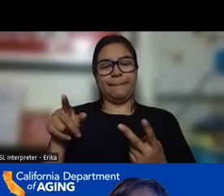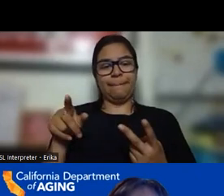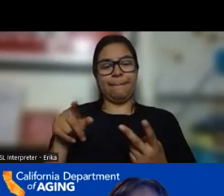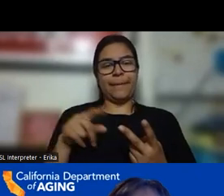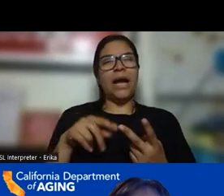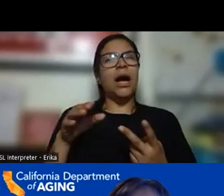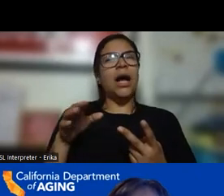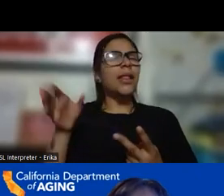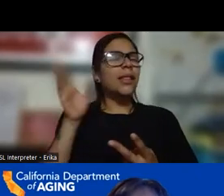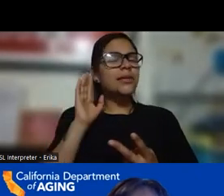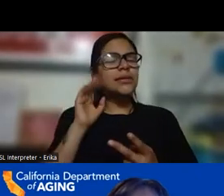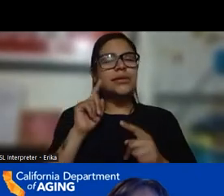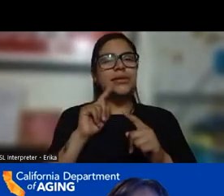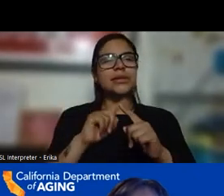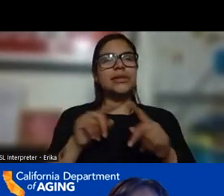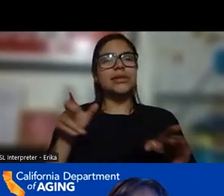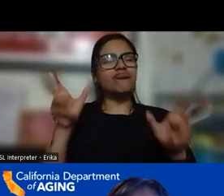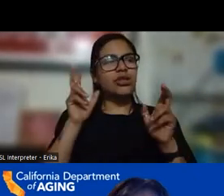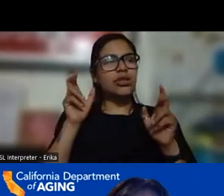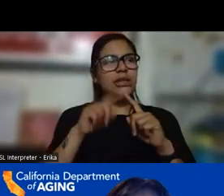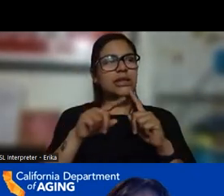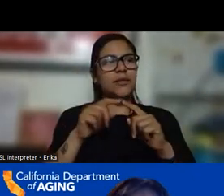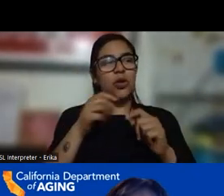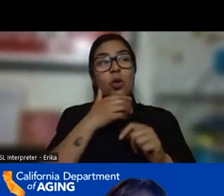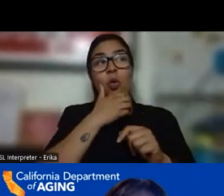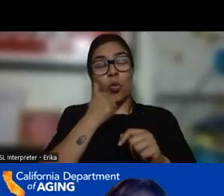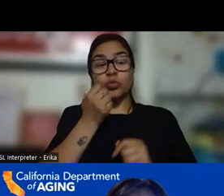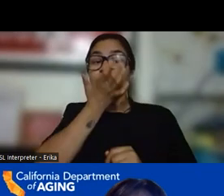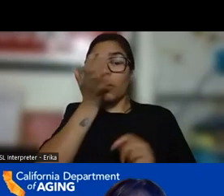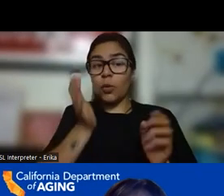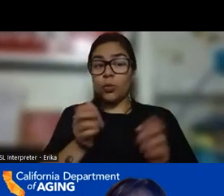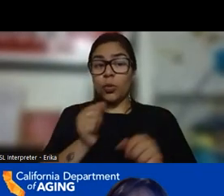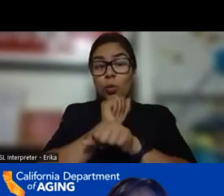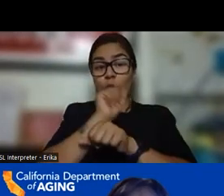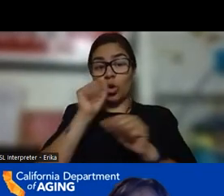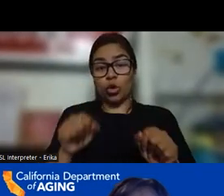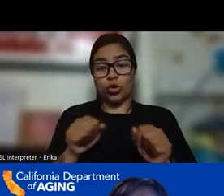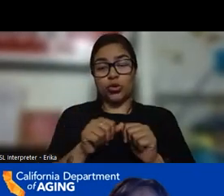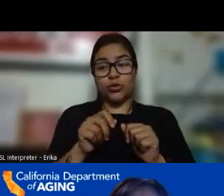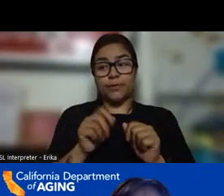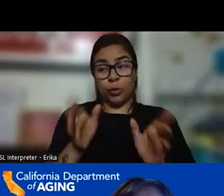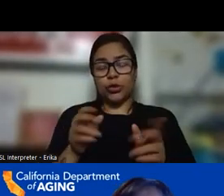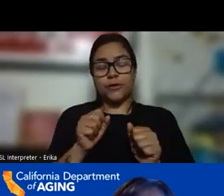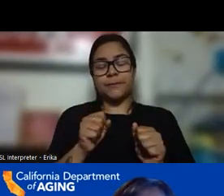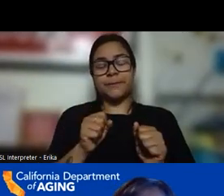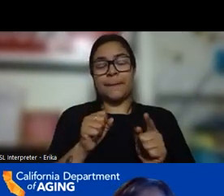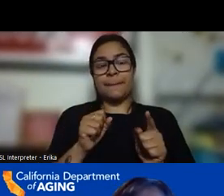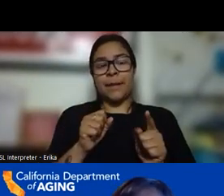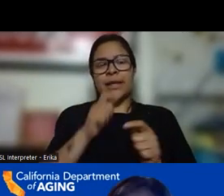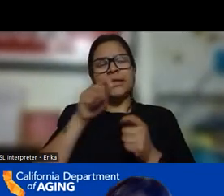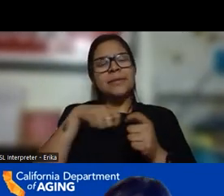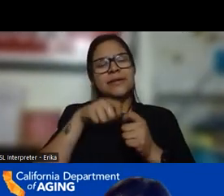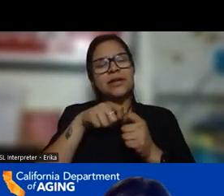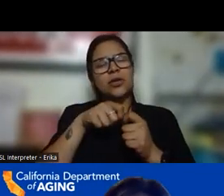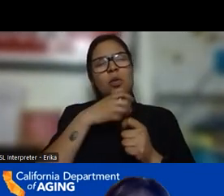listening and learning regarding older farm workers. And I'm thinking specifically for older